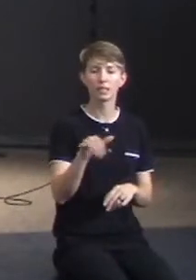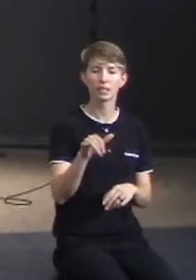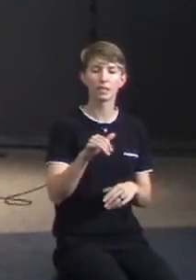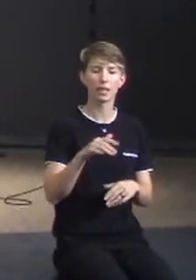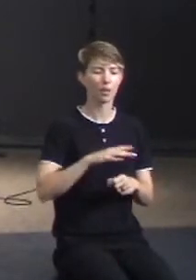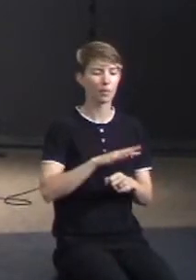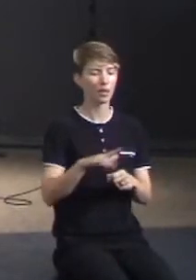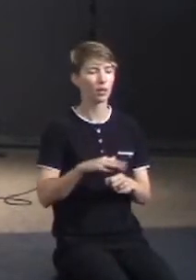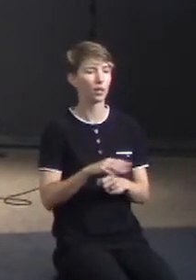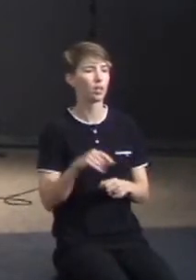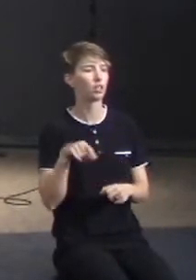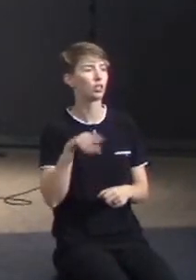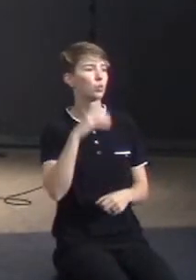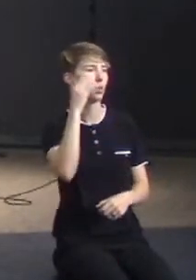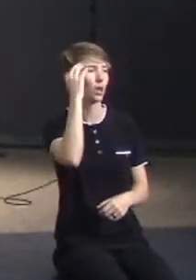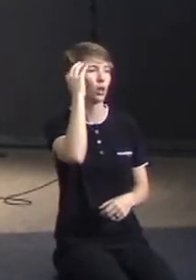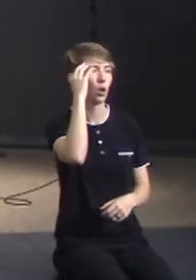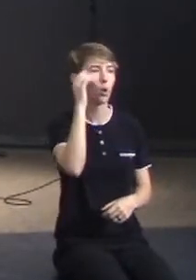with.